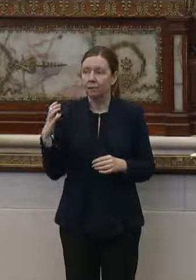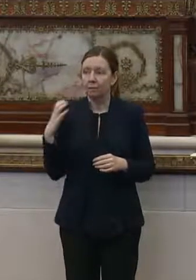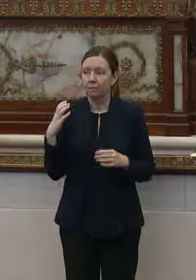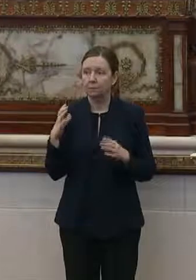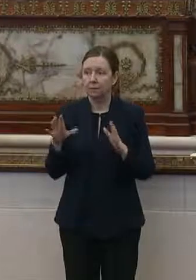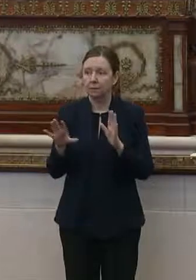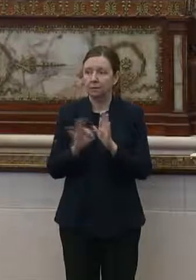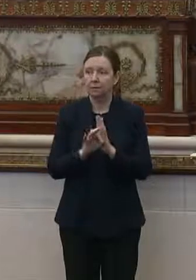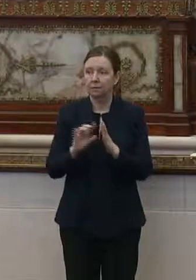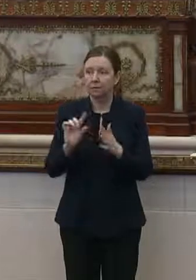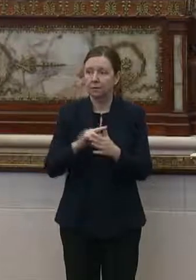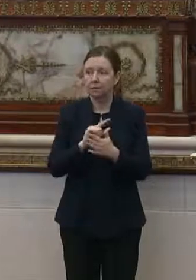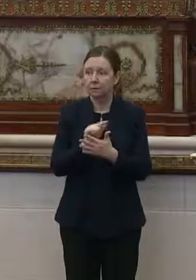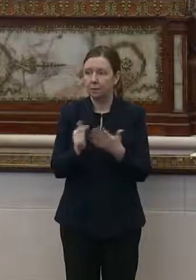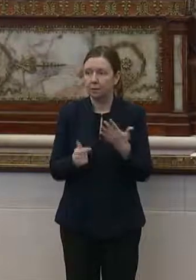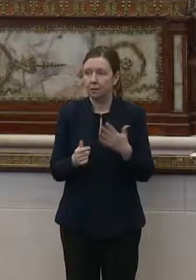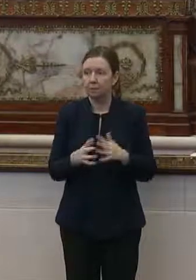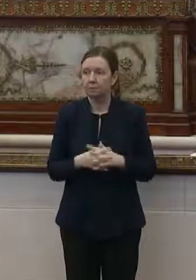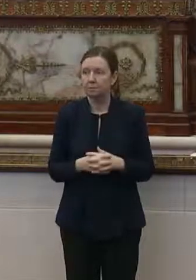testify.